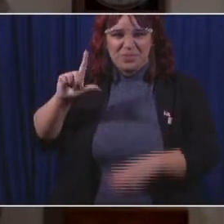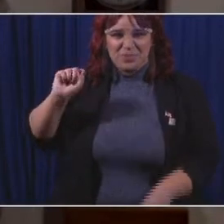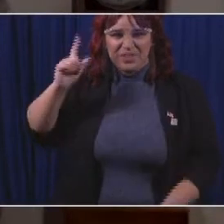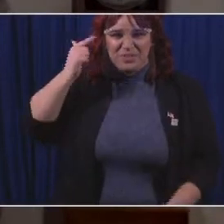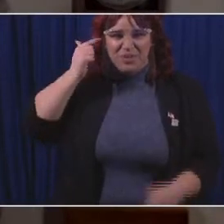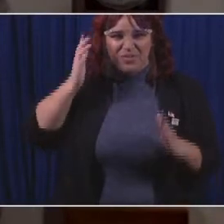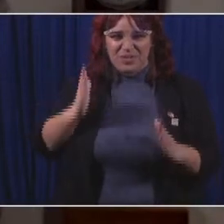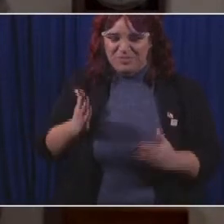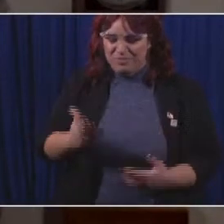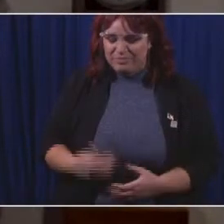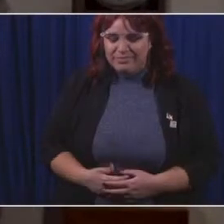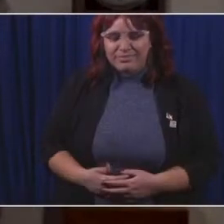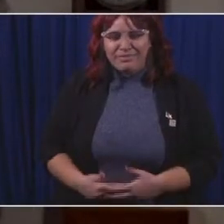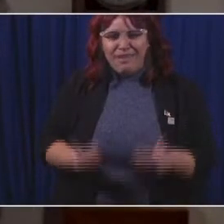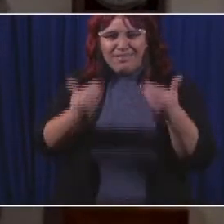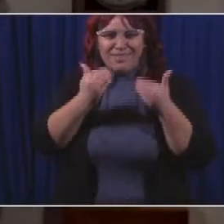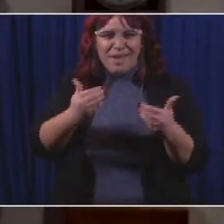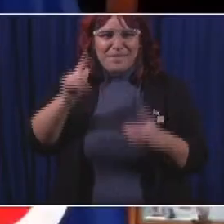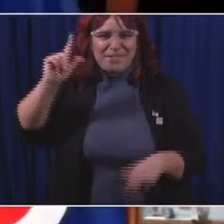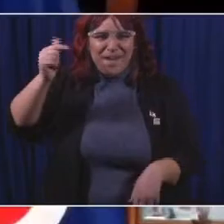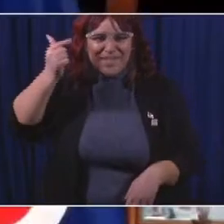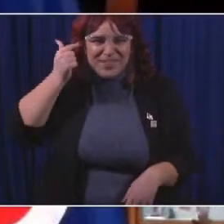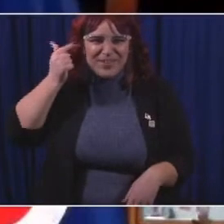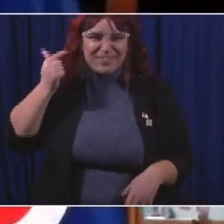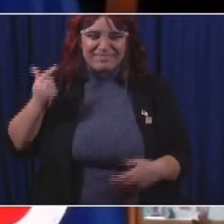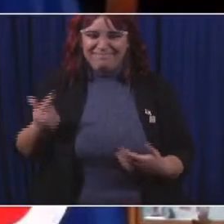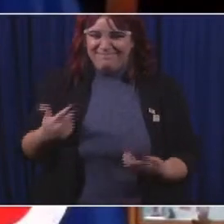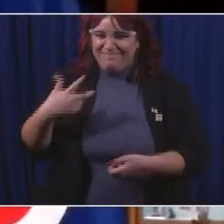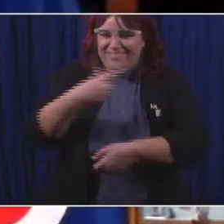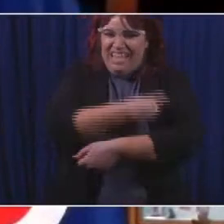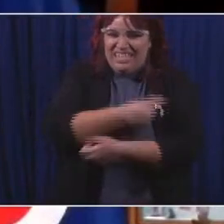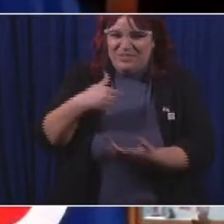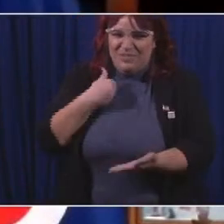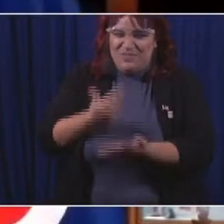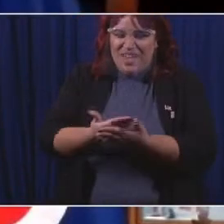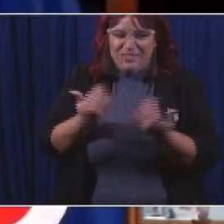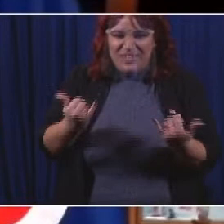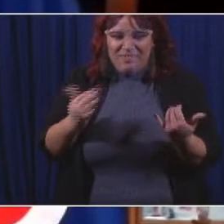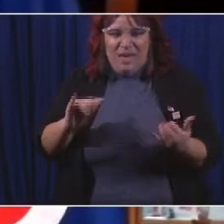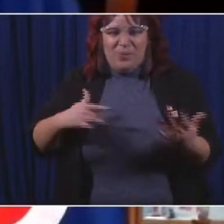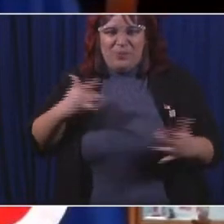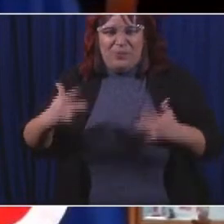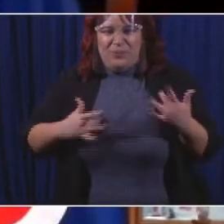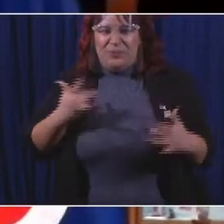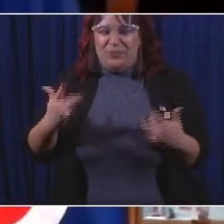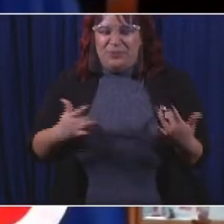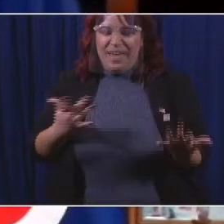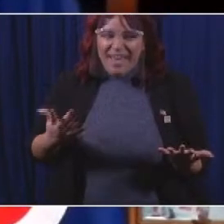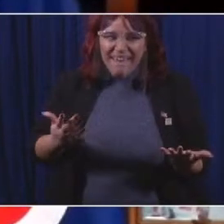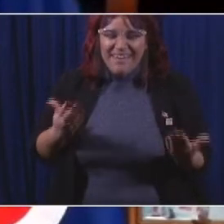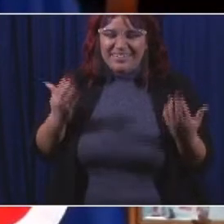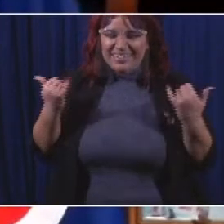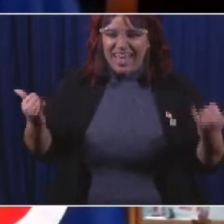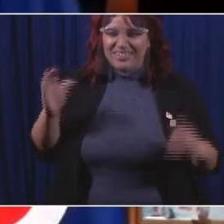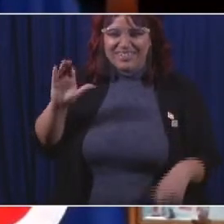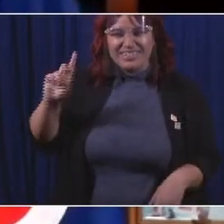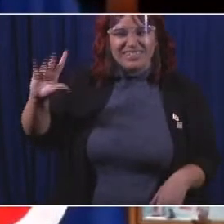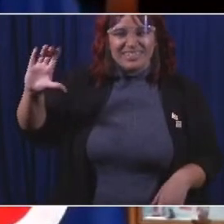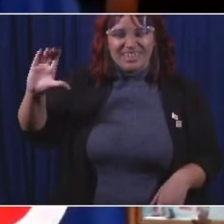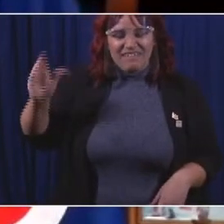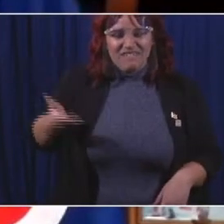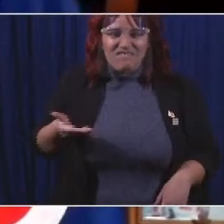Thank you, Governor. Very exciting news about the vaccine rollout today. Certainly exciting that the CDC has asked Ohio